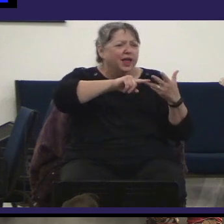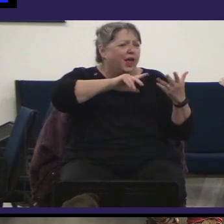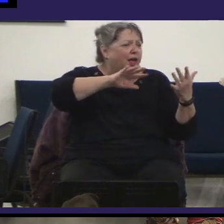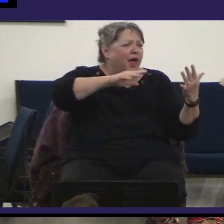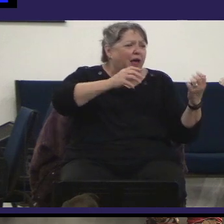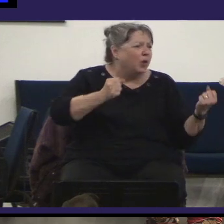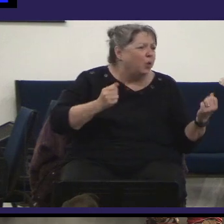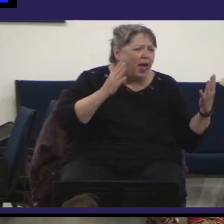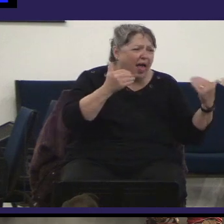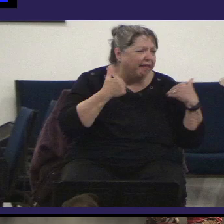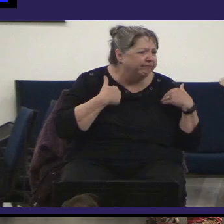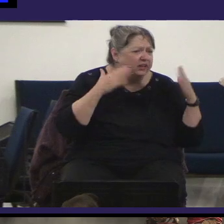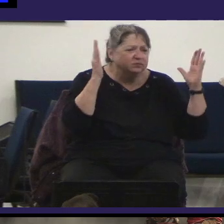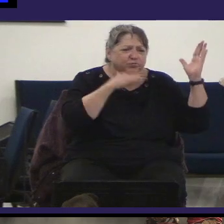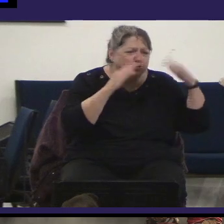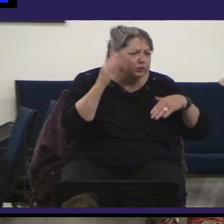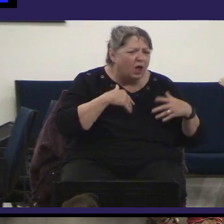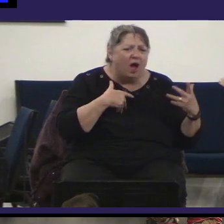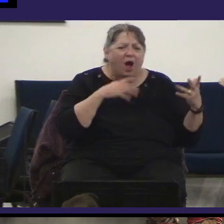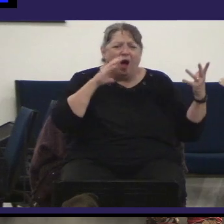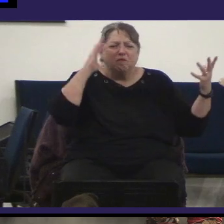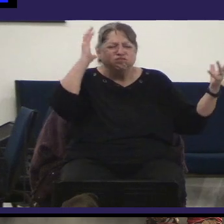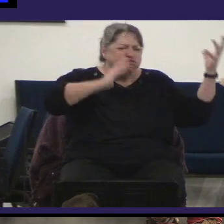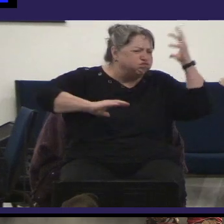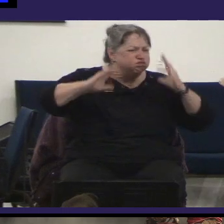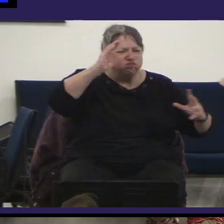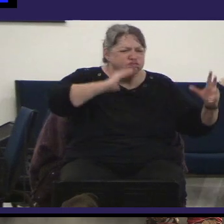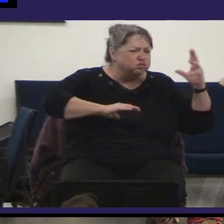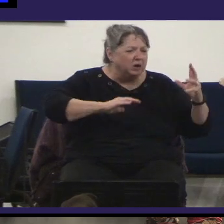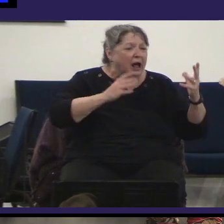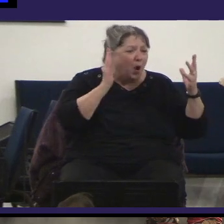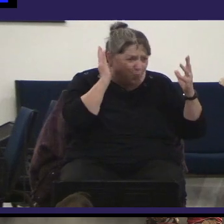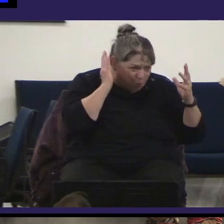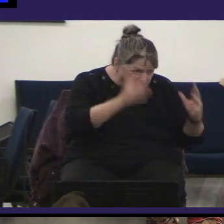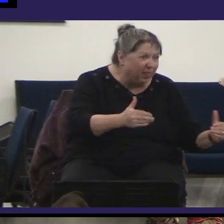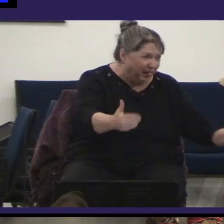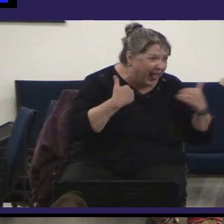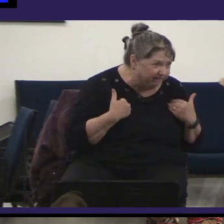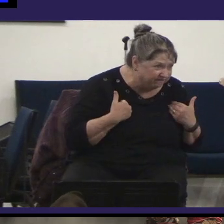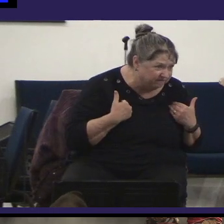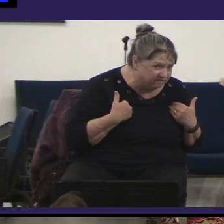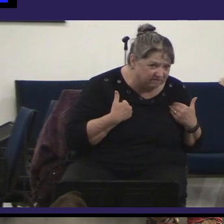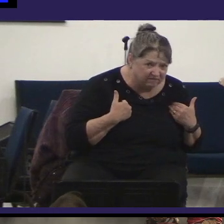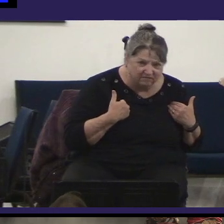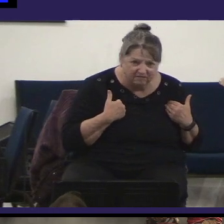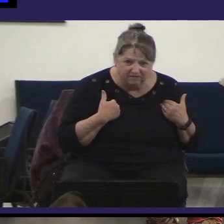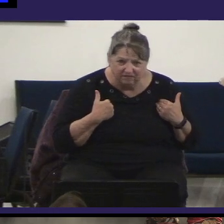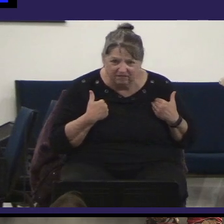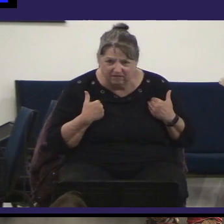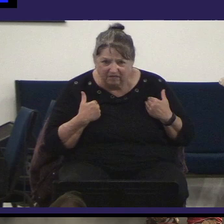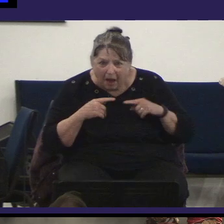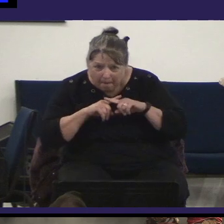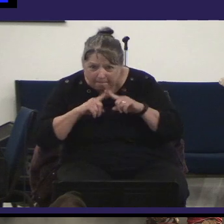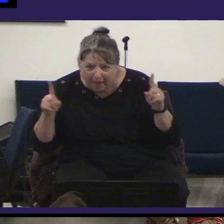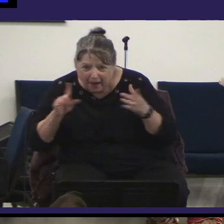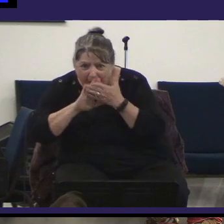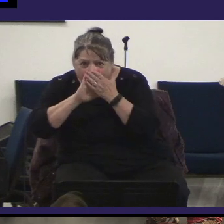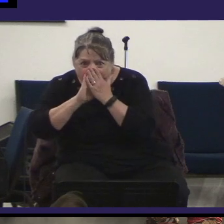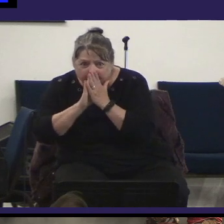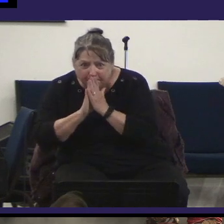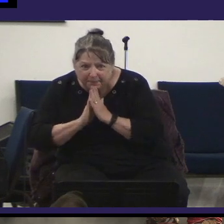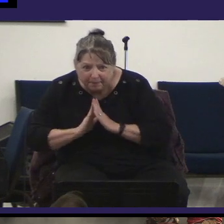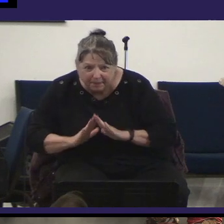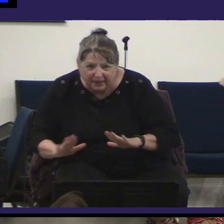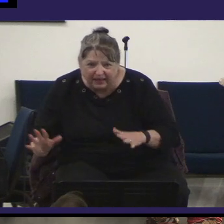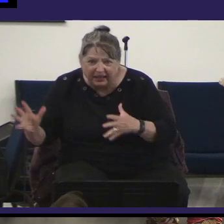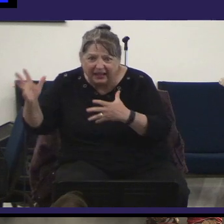Jesus, the more the enemy is going to attack. But we have this peace that keeps us going. He's faithful to